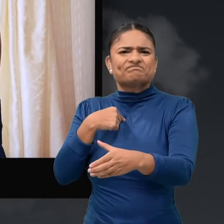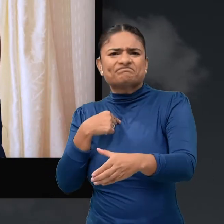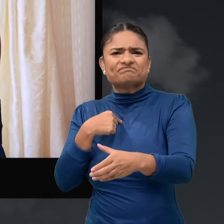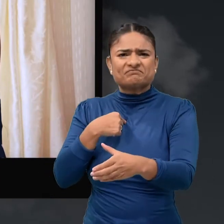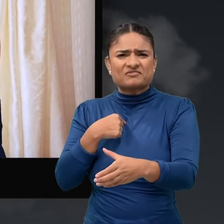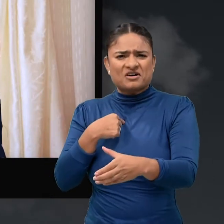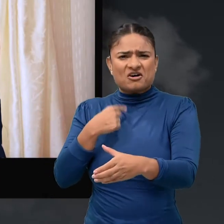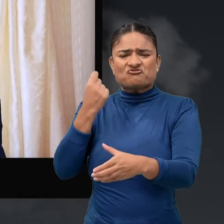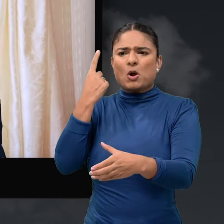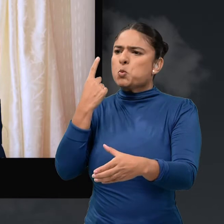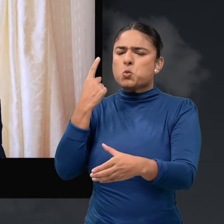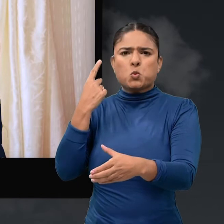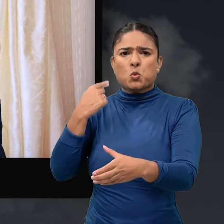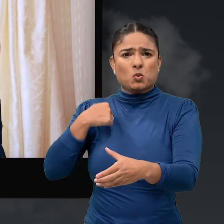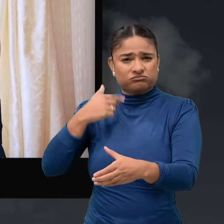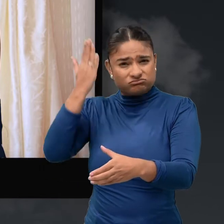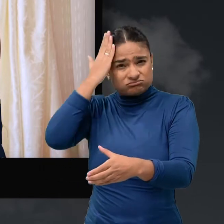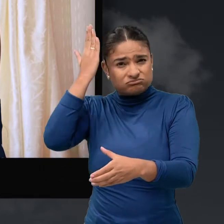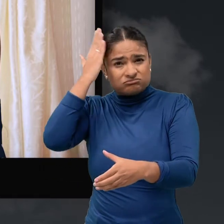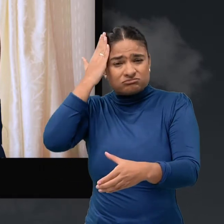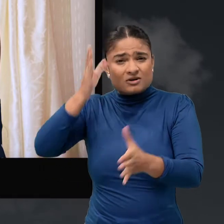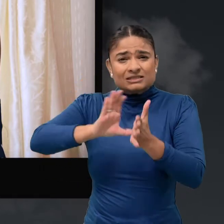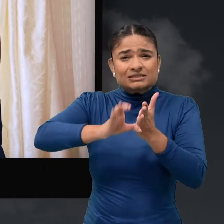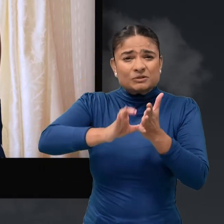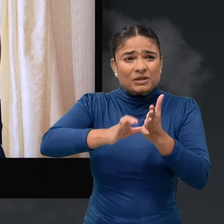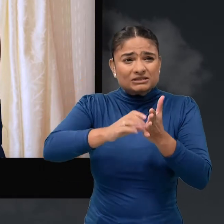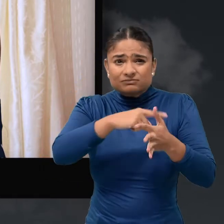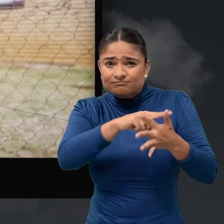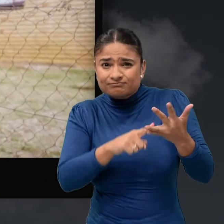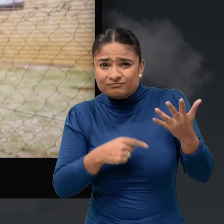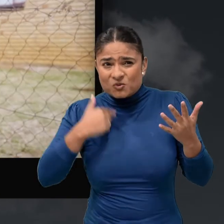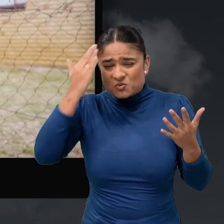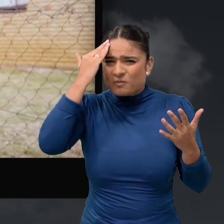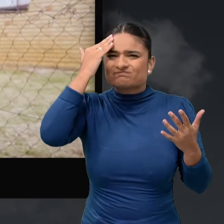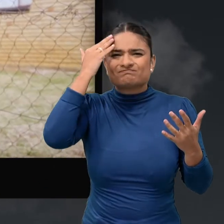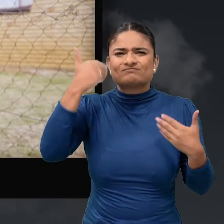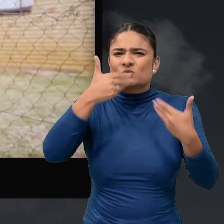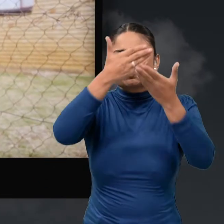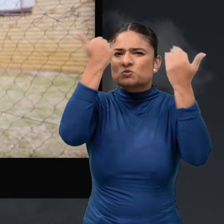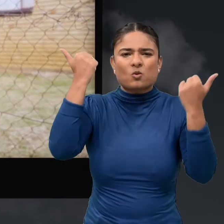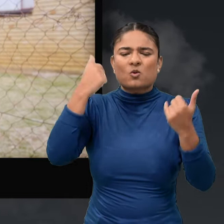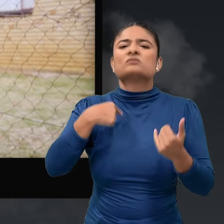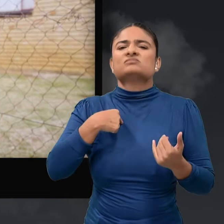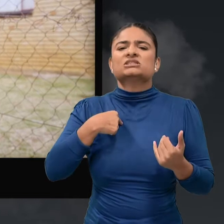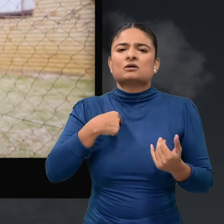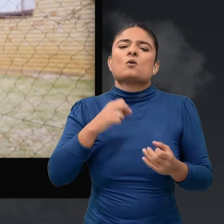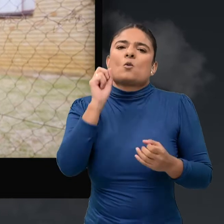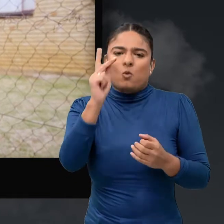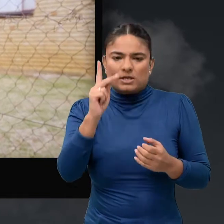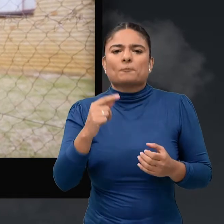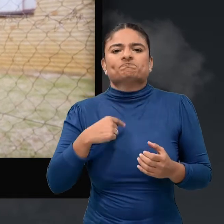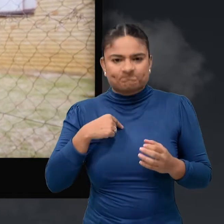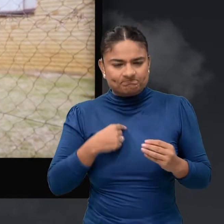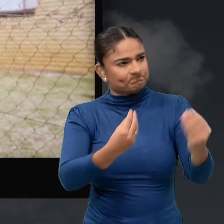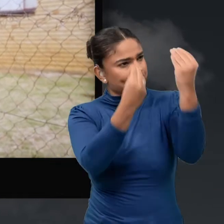I realized that I don't have enough knowledge on disability. So coming from that background, it